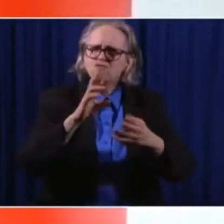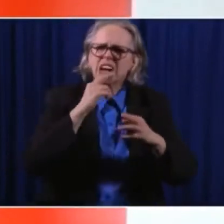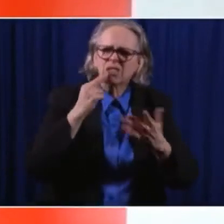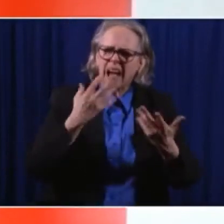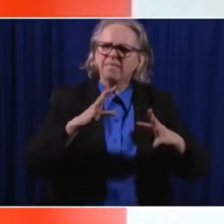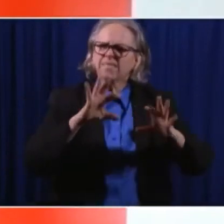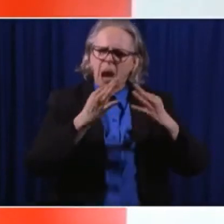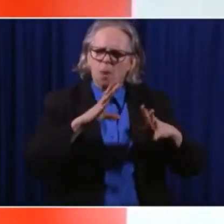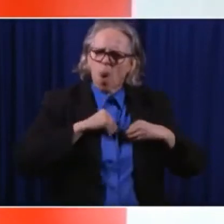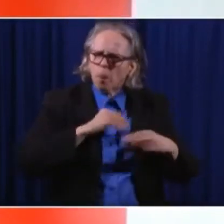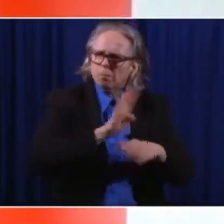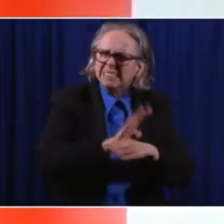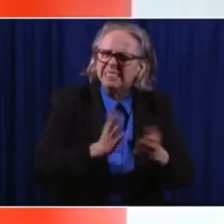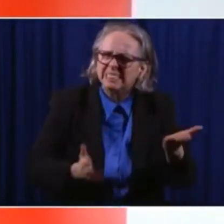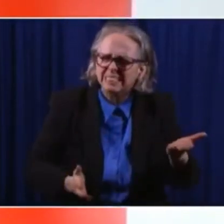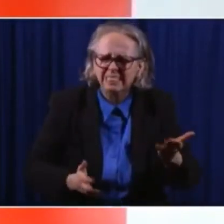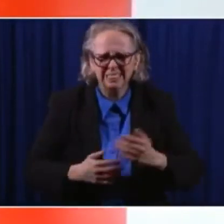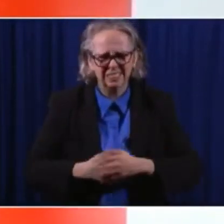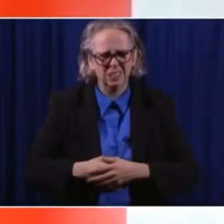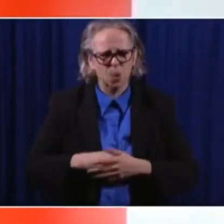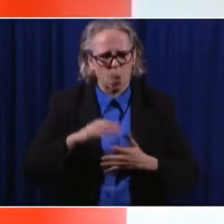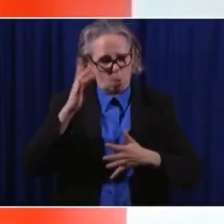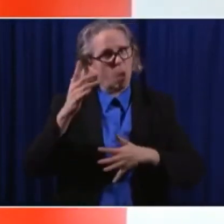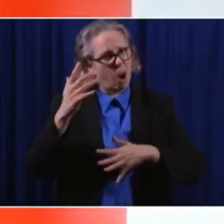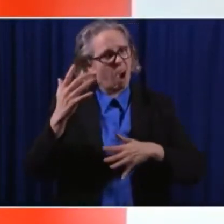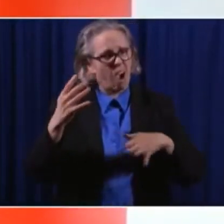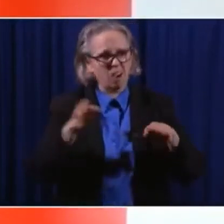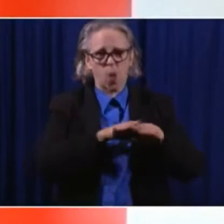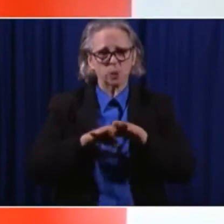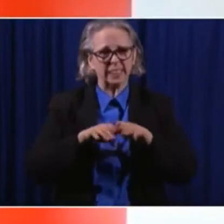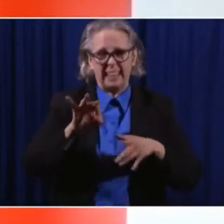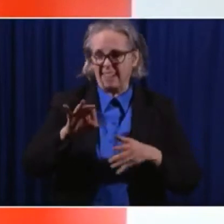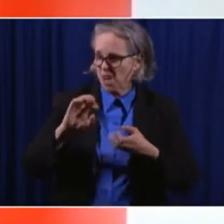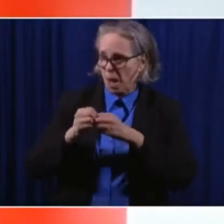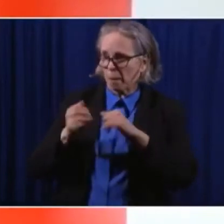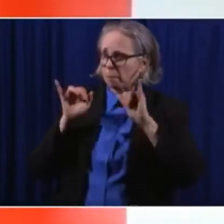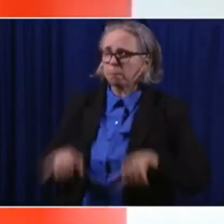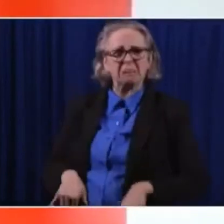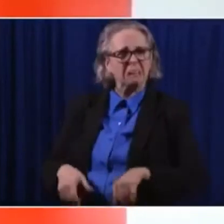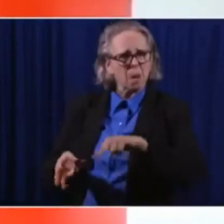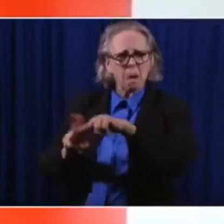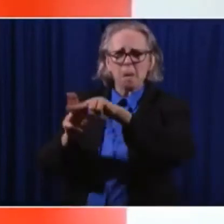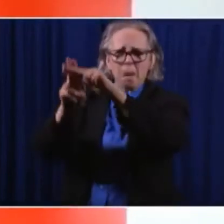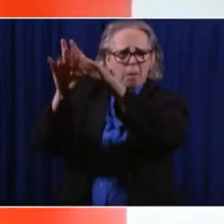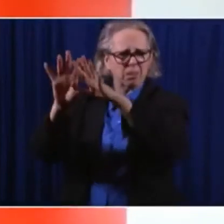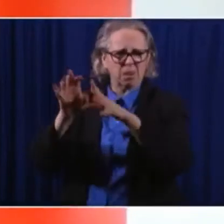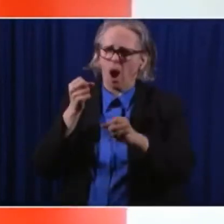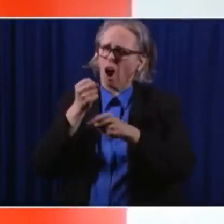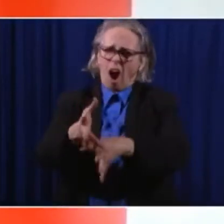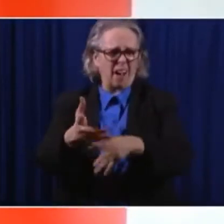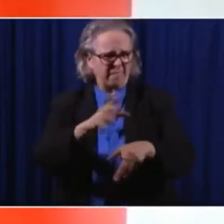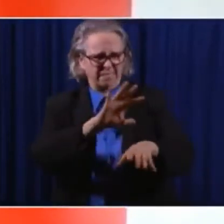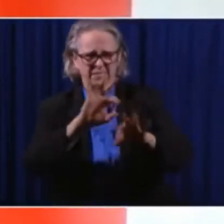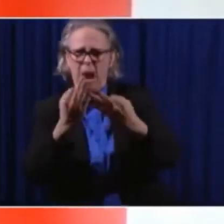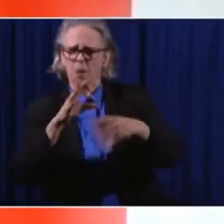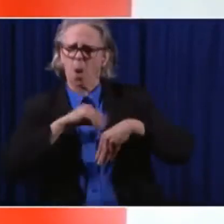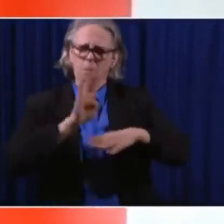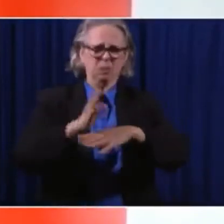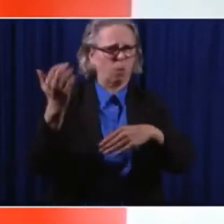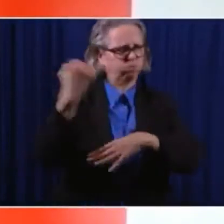our part to control this virus. Many restaurants and small businesses all over Ohio were able to